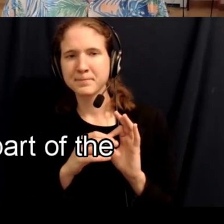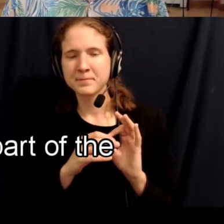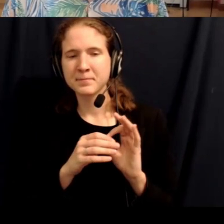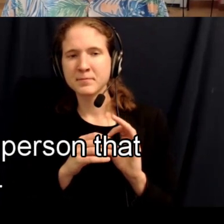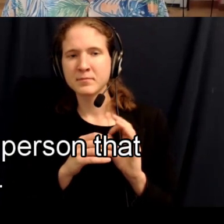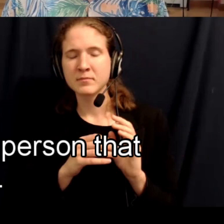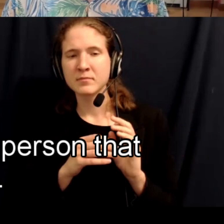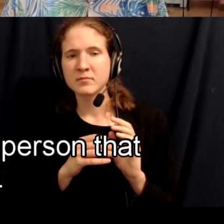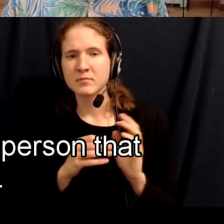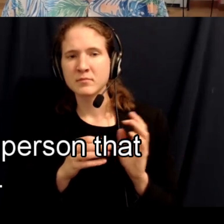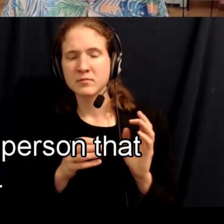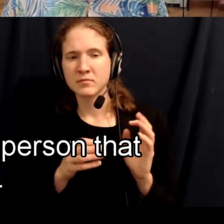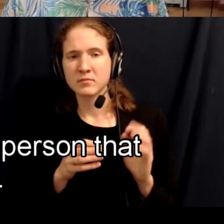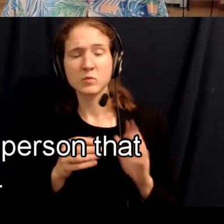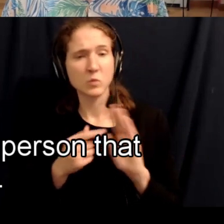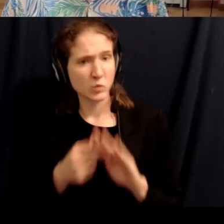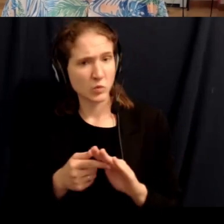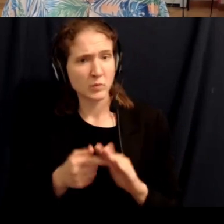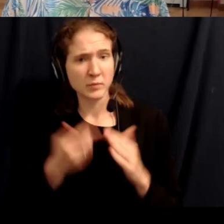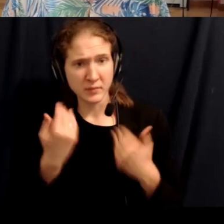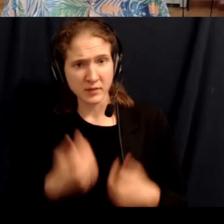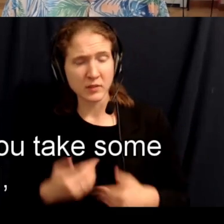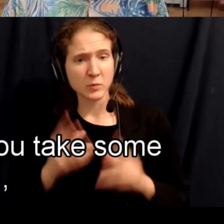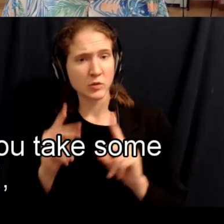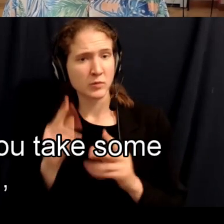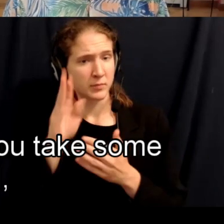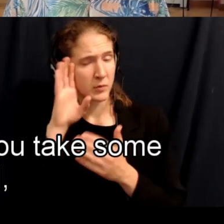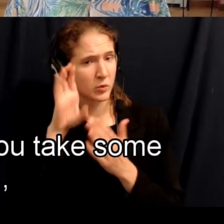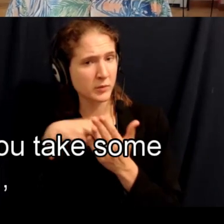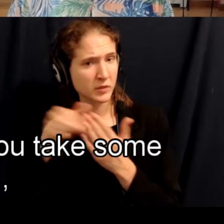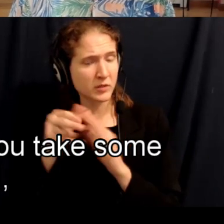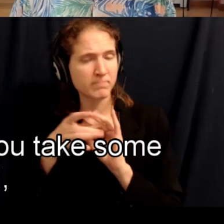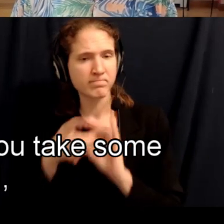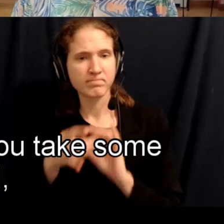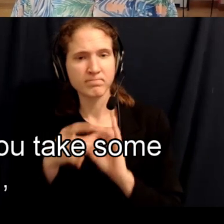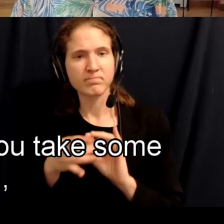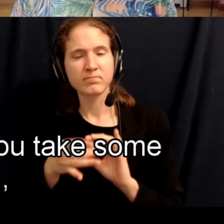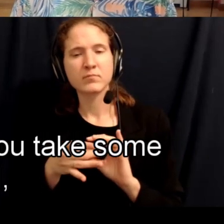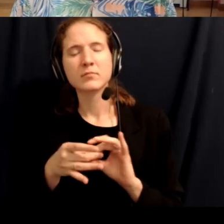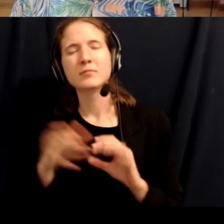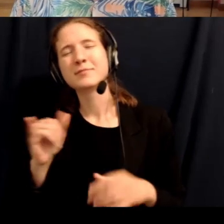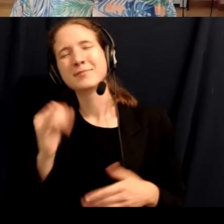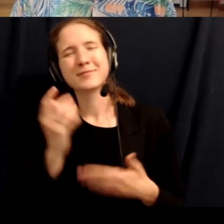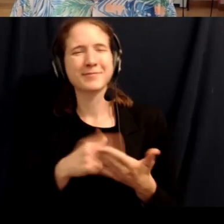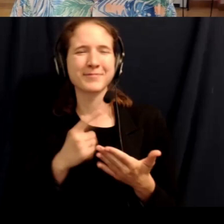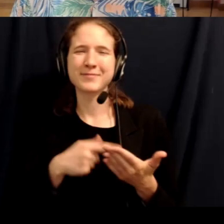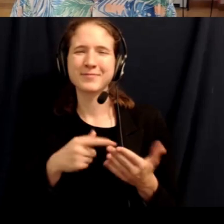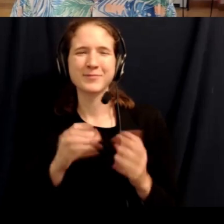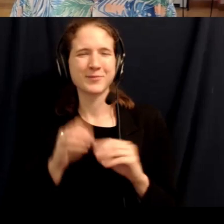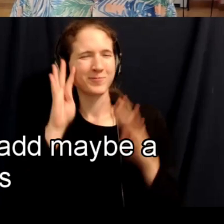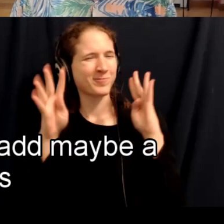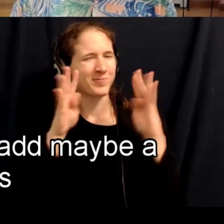the connection between yourself and the person that you're painting, and then of course then you take some liberties as well,